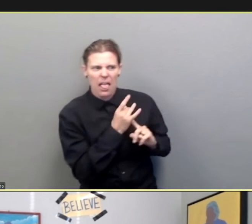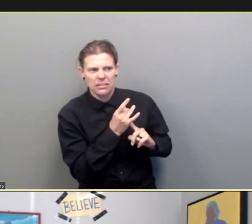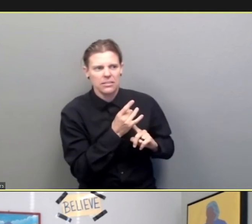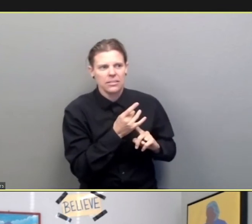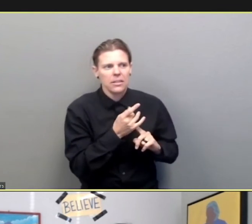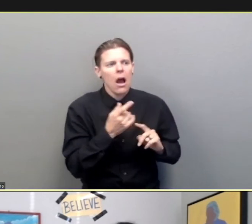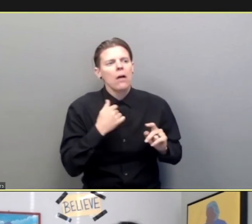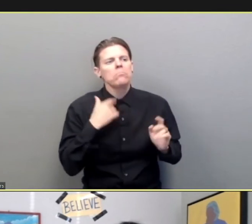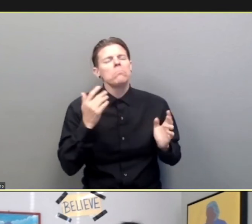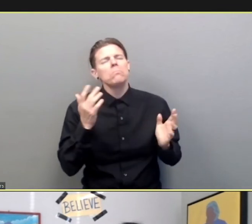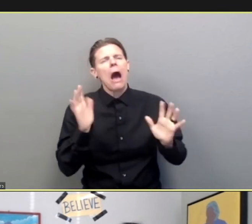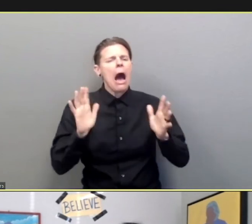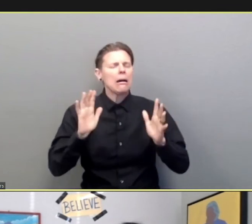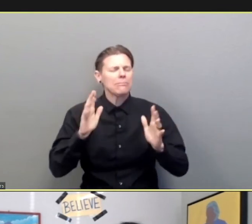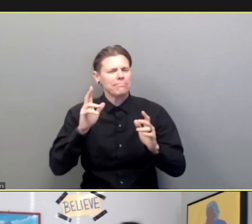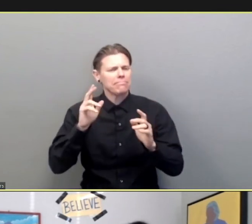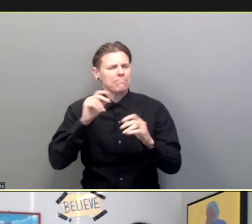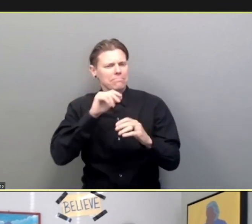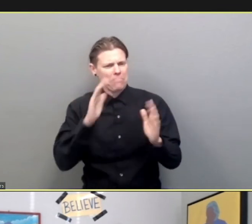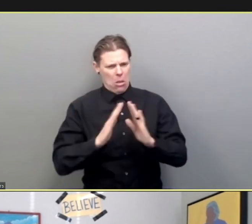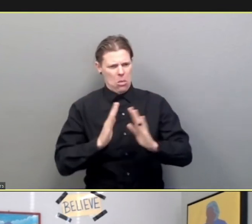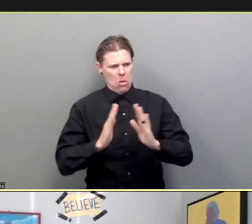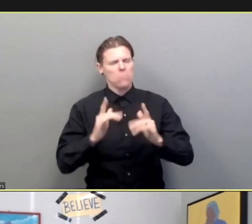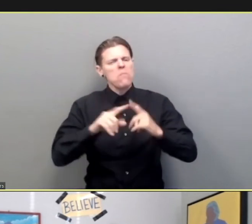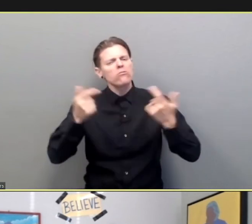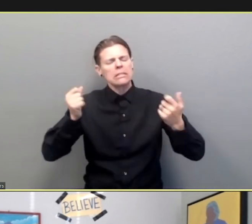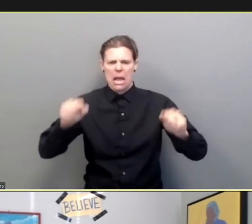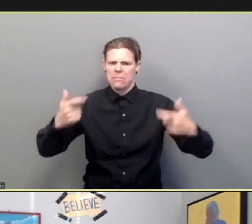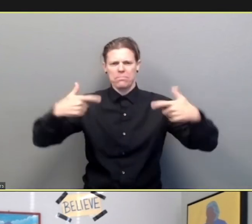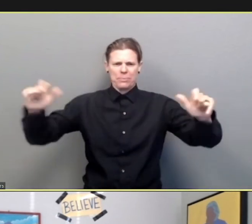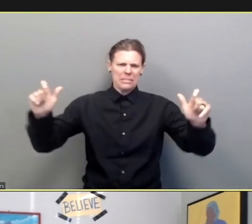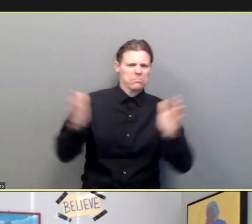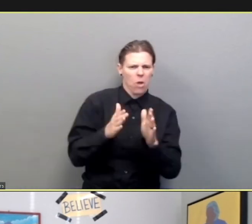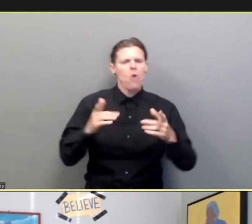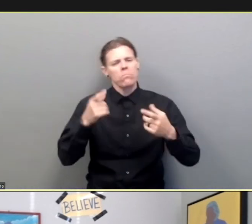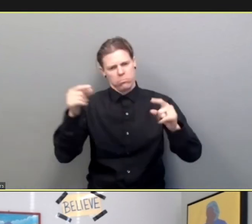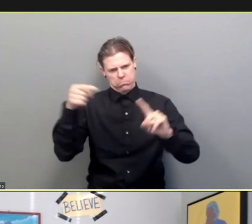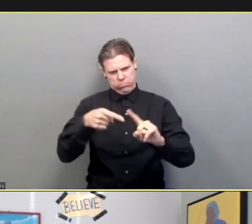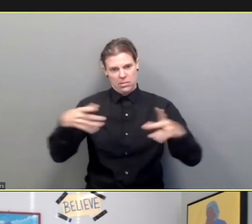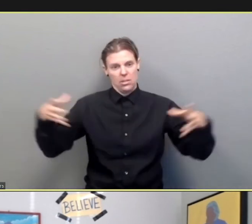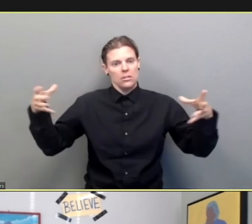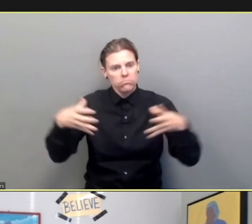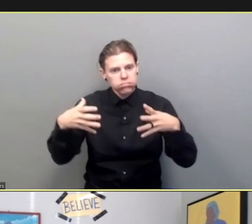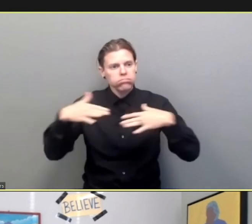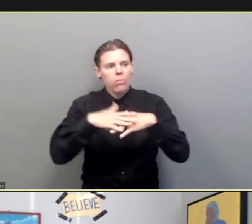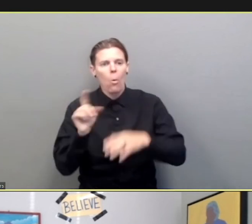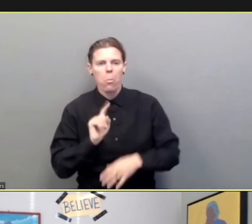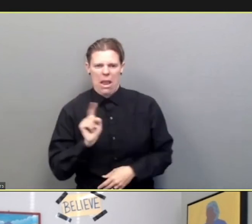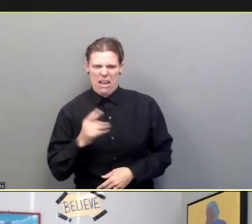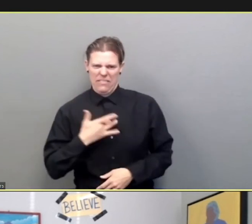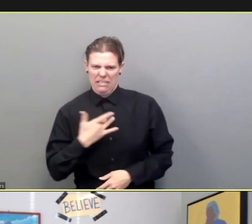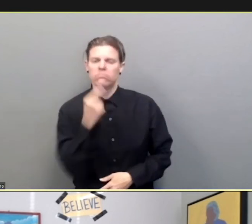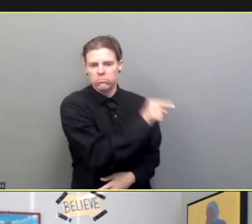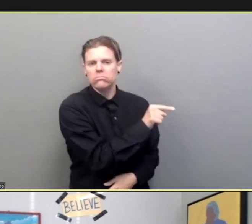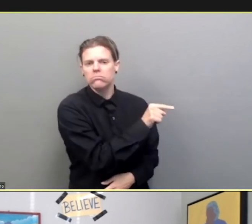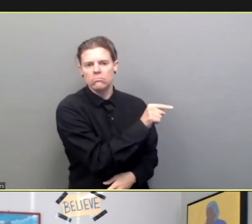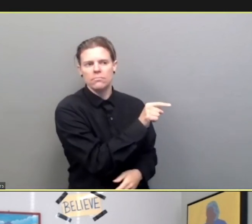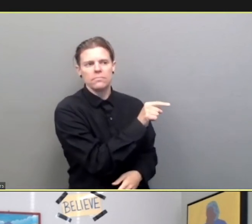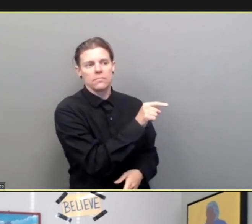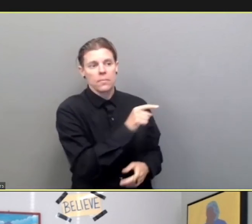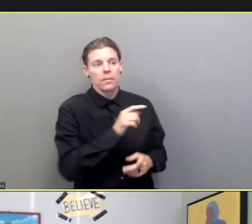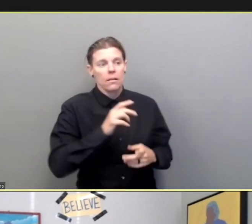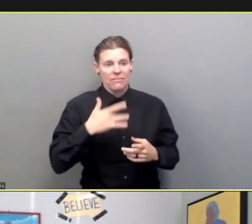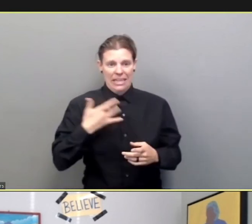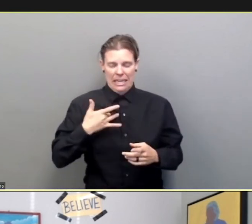because they'll have some sense of where they think it occurred. And so where they think they may have been exposed.